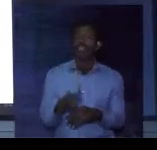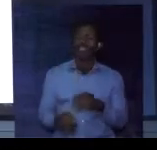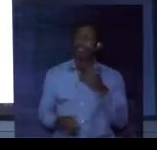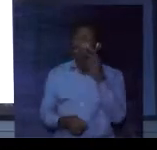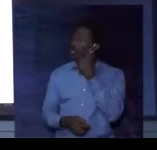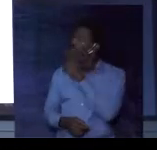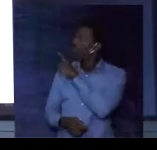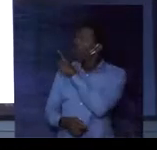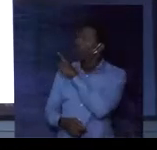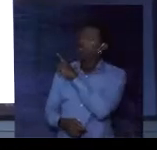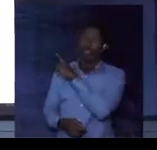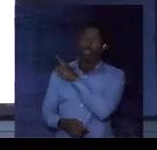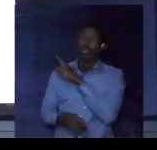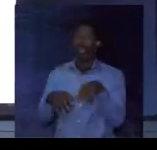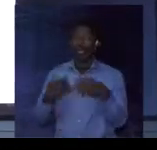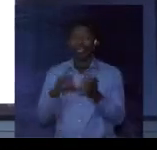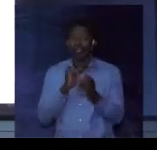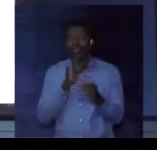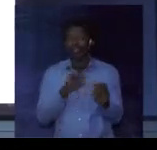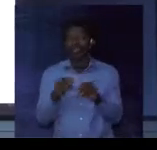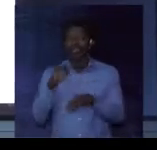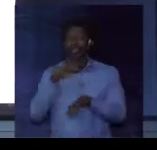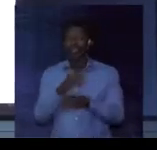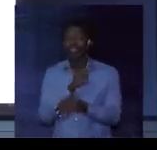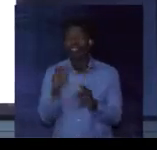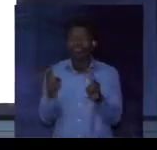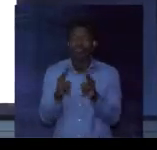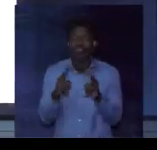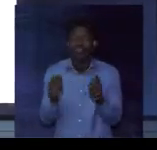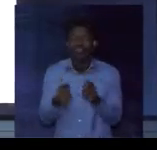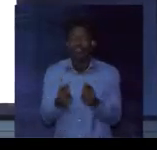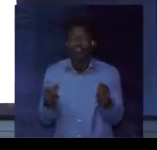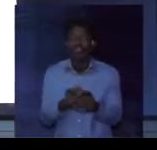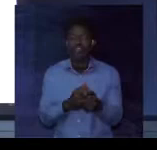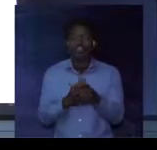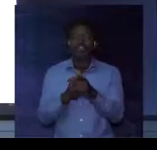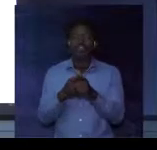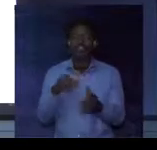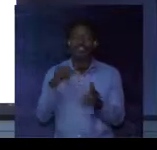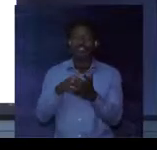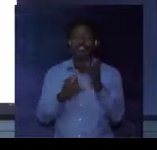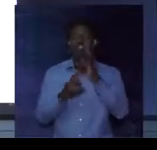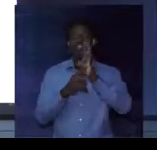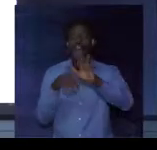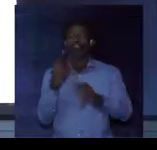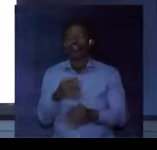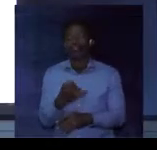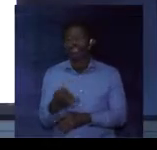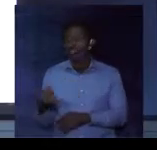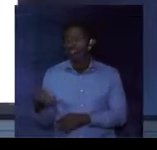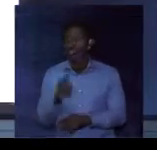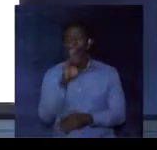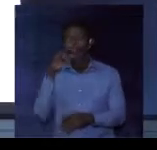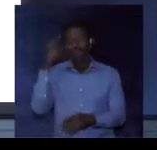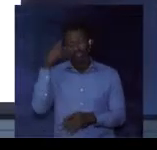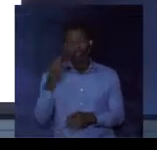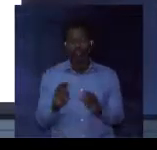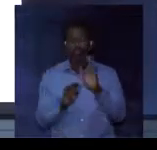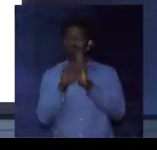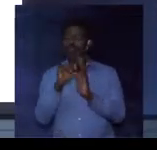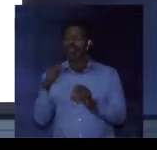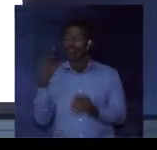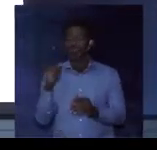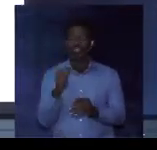tells how it's moving at a very great speed. It shows here. So the instrument used